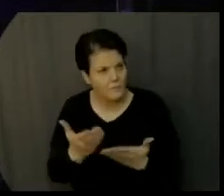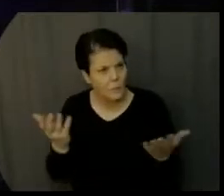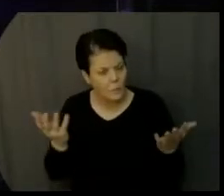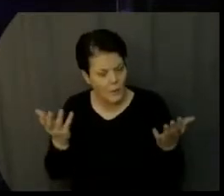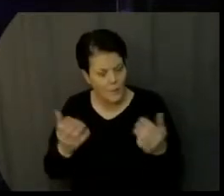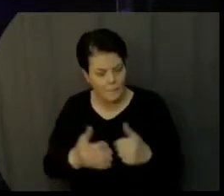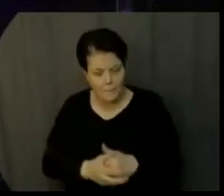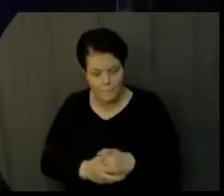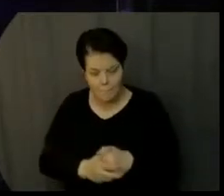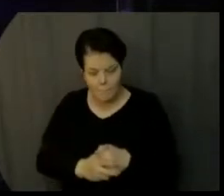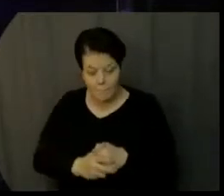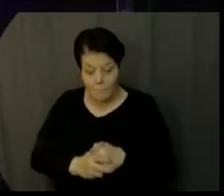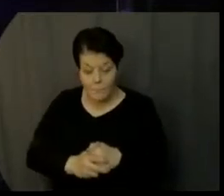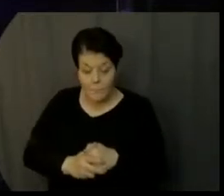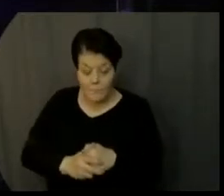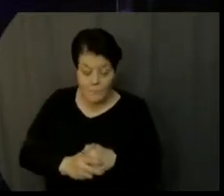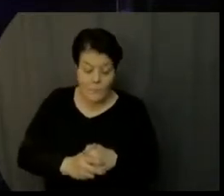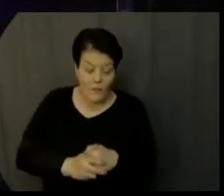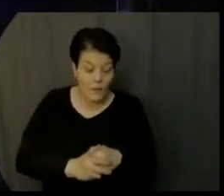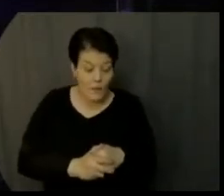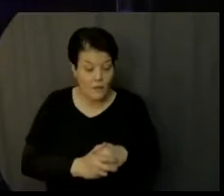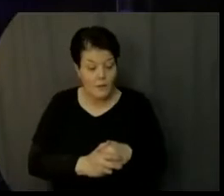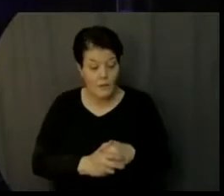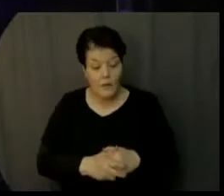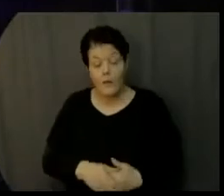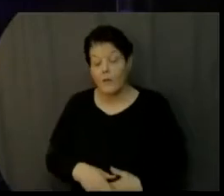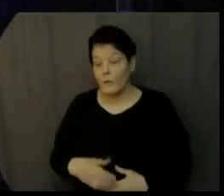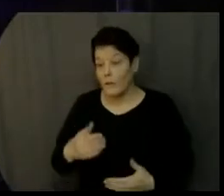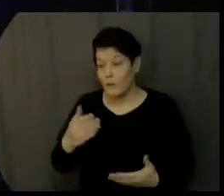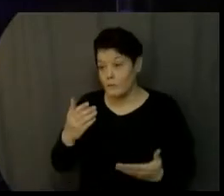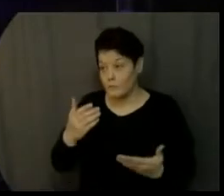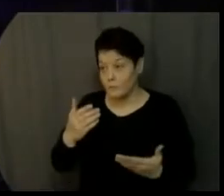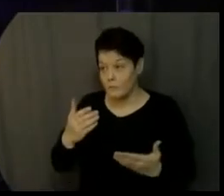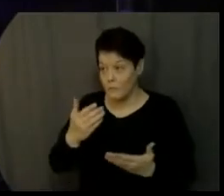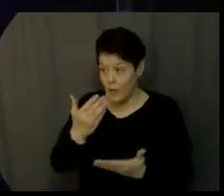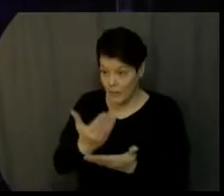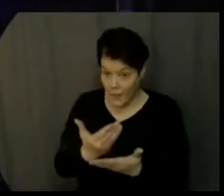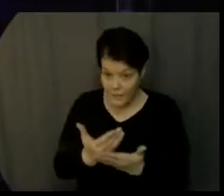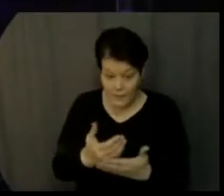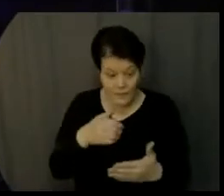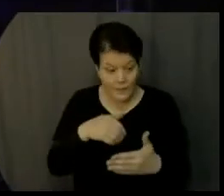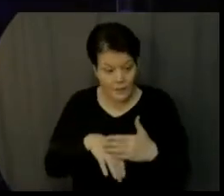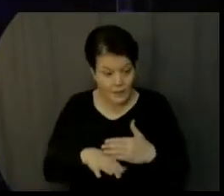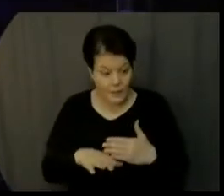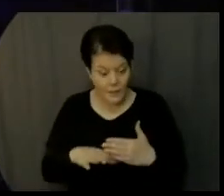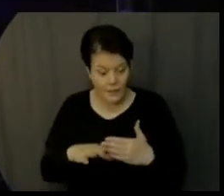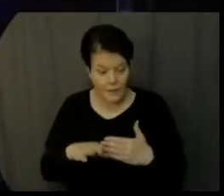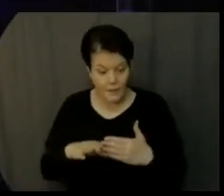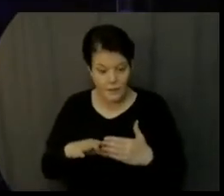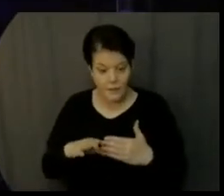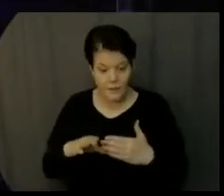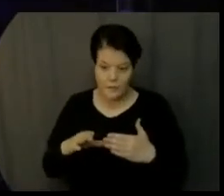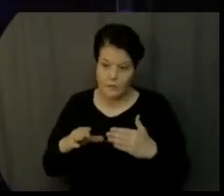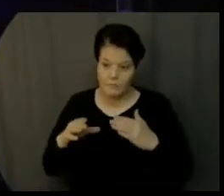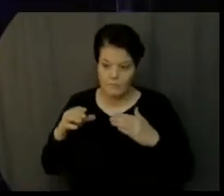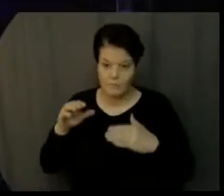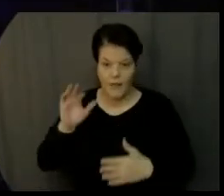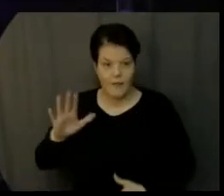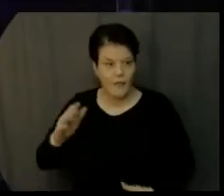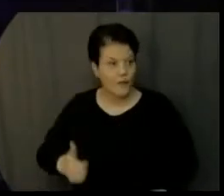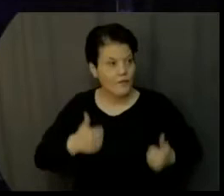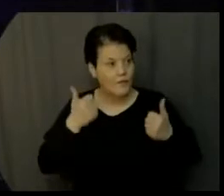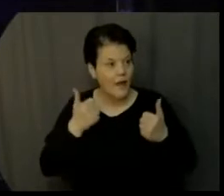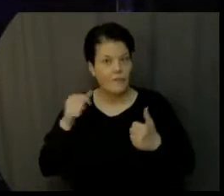and says, oh, there's something different about them. There's signs that God is doing something in their life.